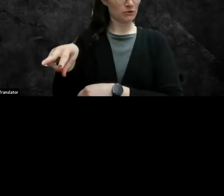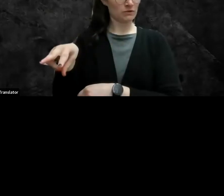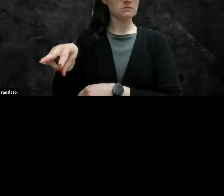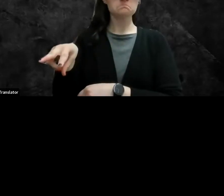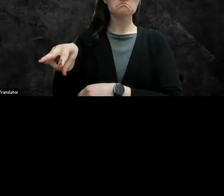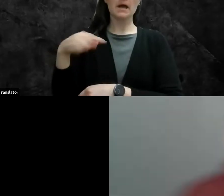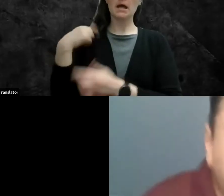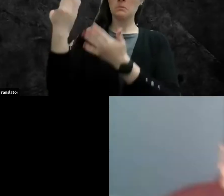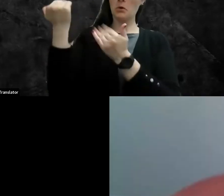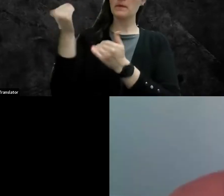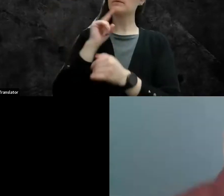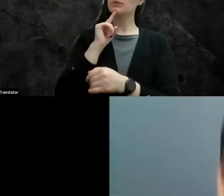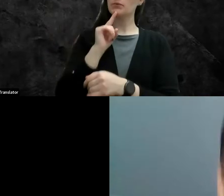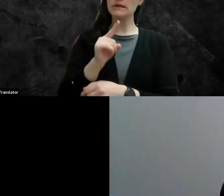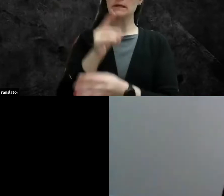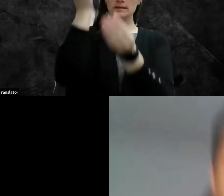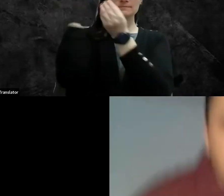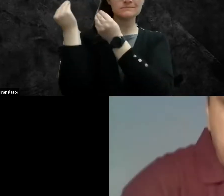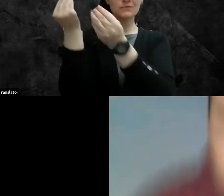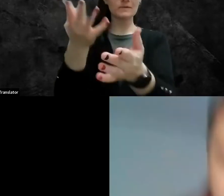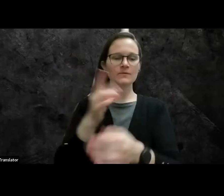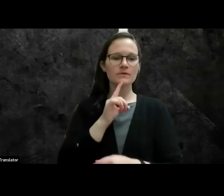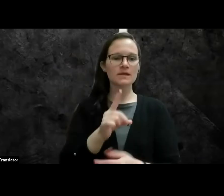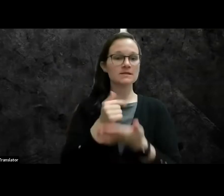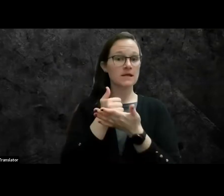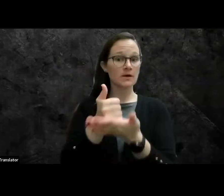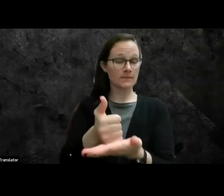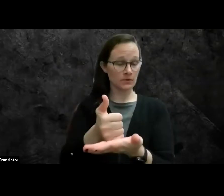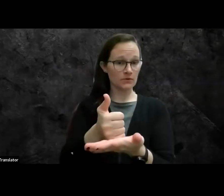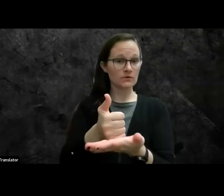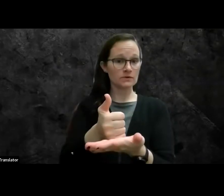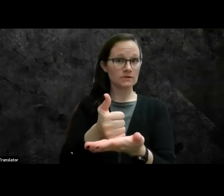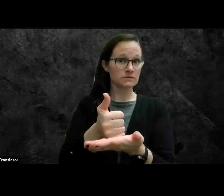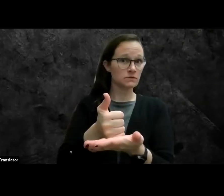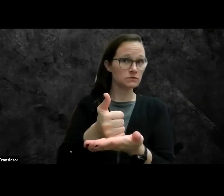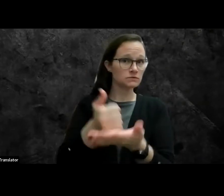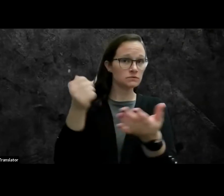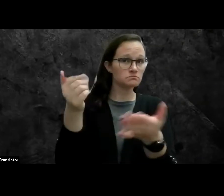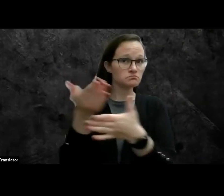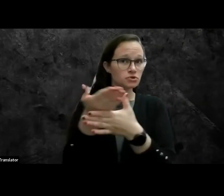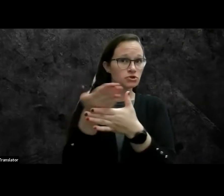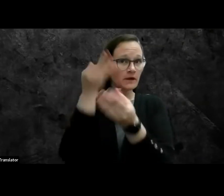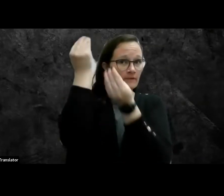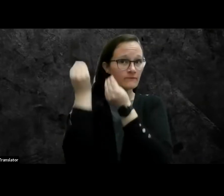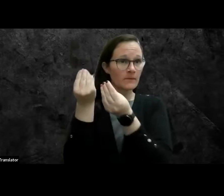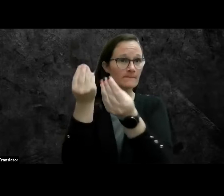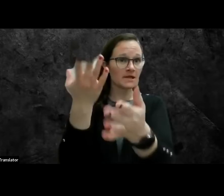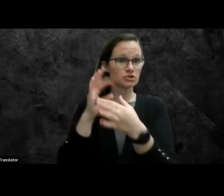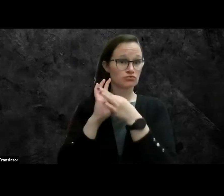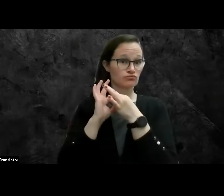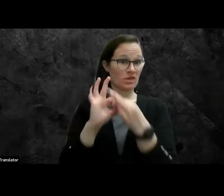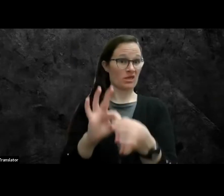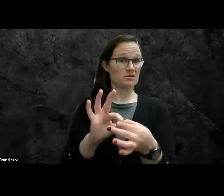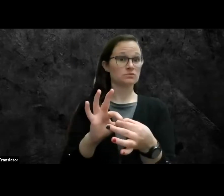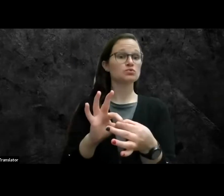informative. Really, it's to help get you acquainted with the latest information that we all have regarding